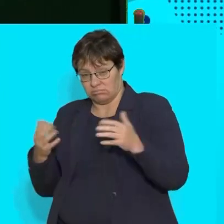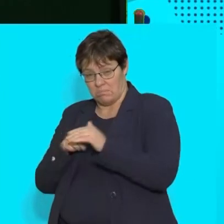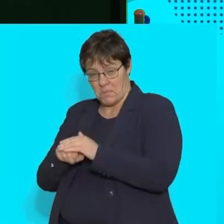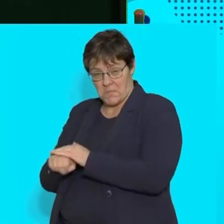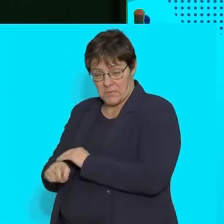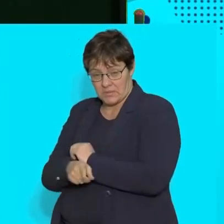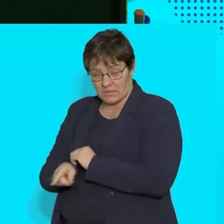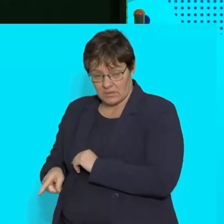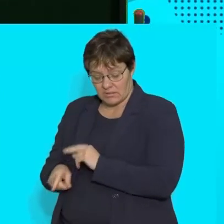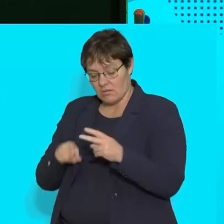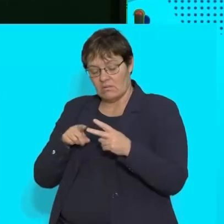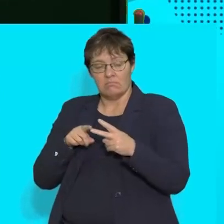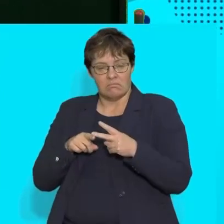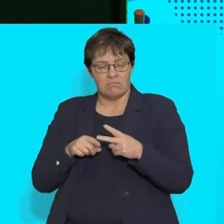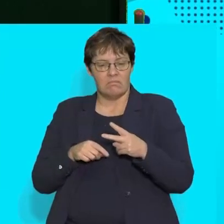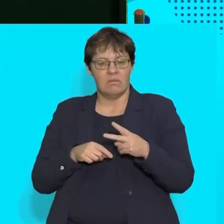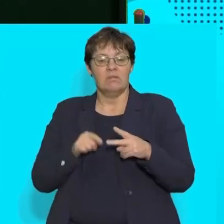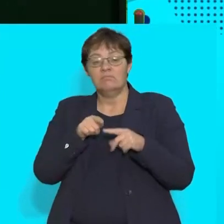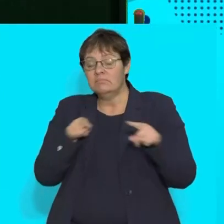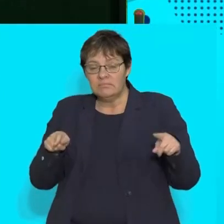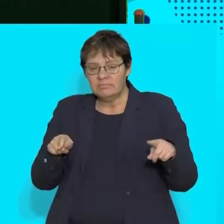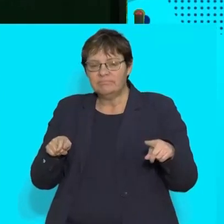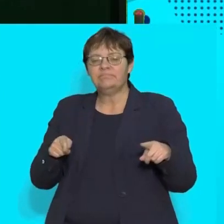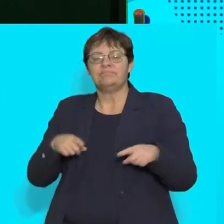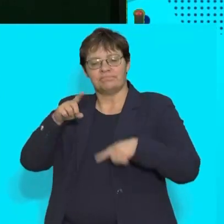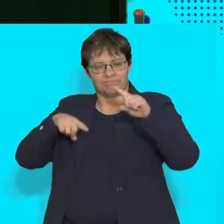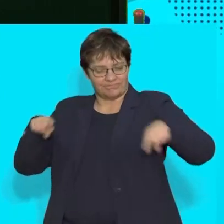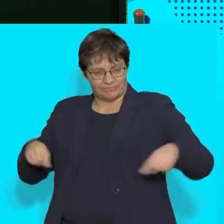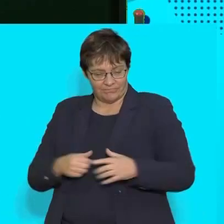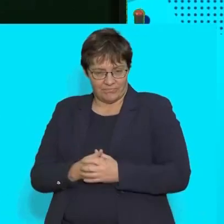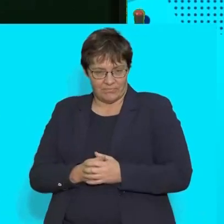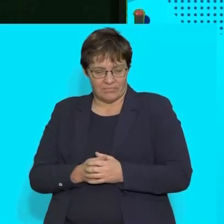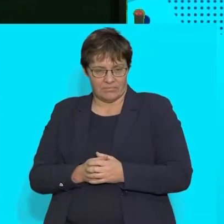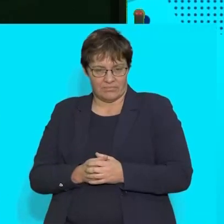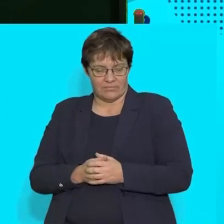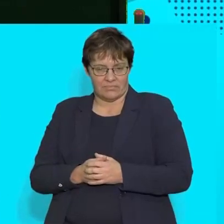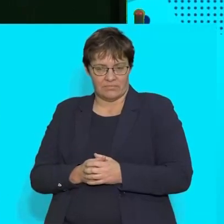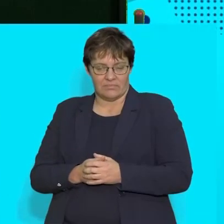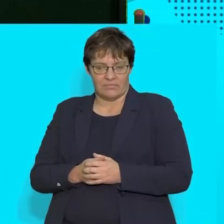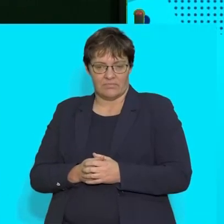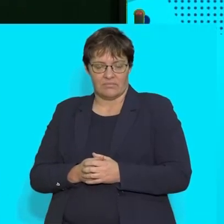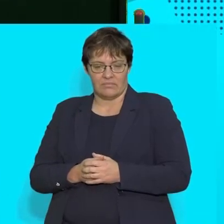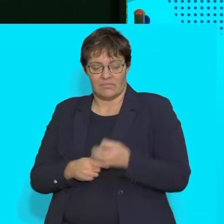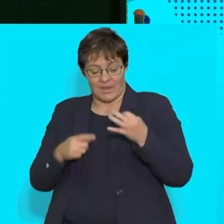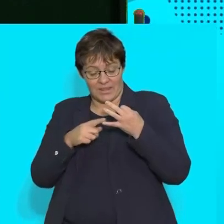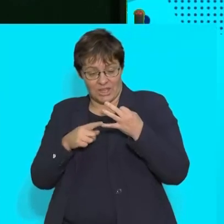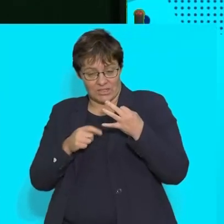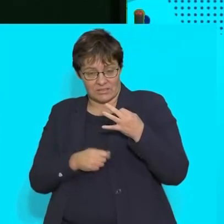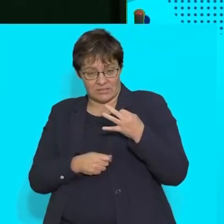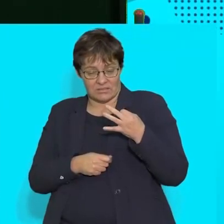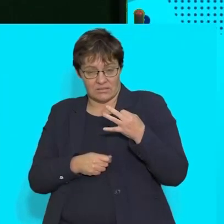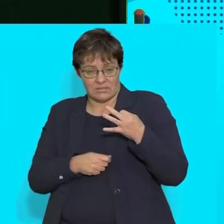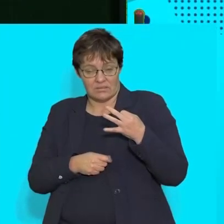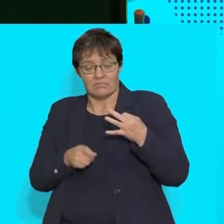offspring. We also know that amongst the offspring they show lots of variation. The third concept is